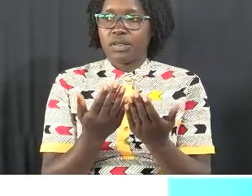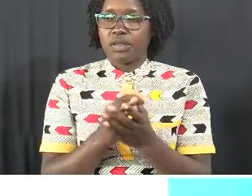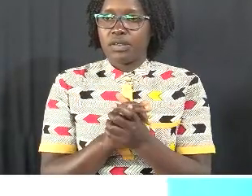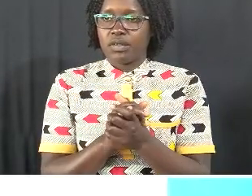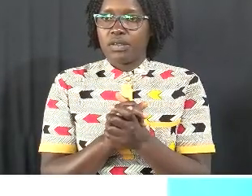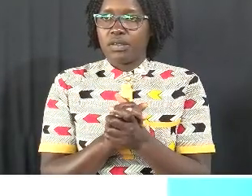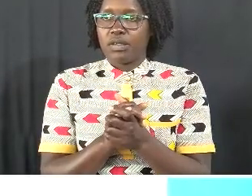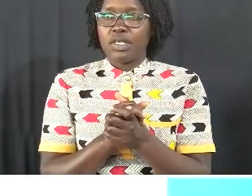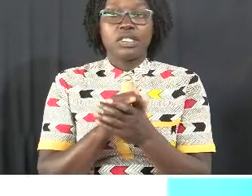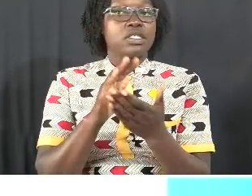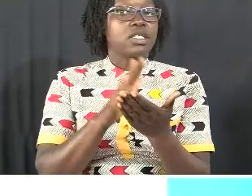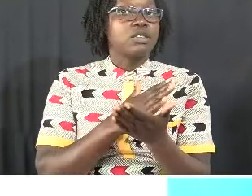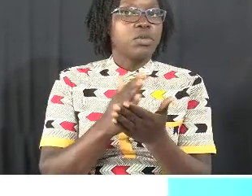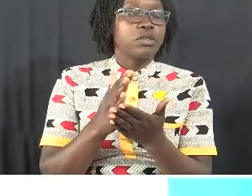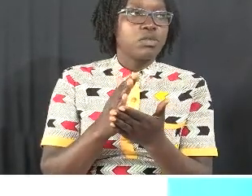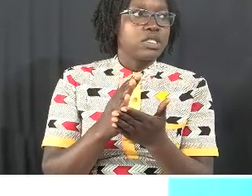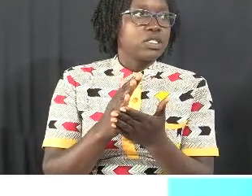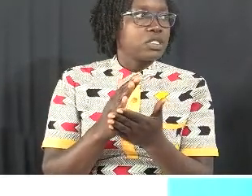The Department of